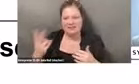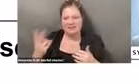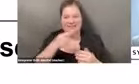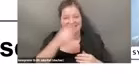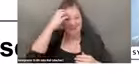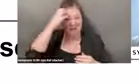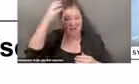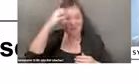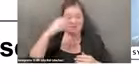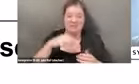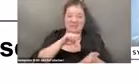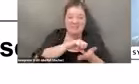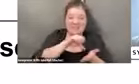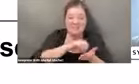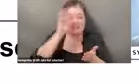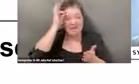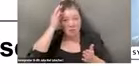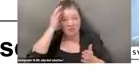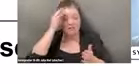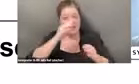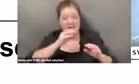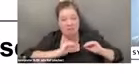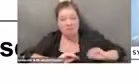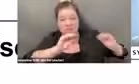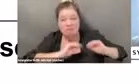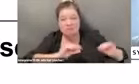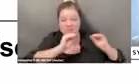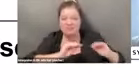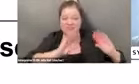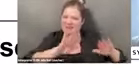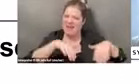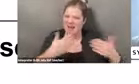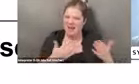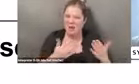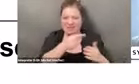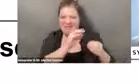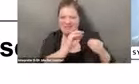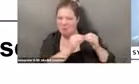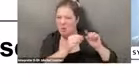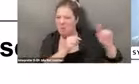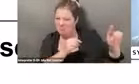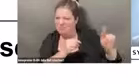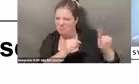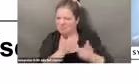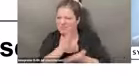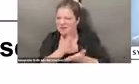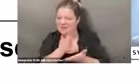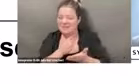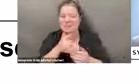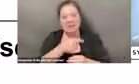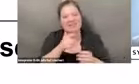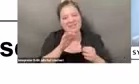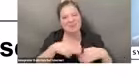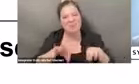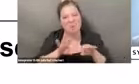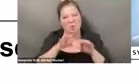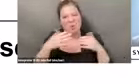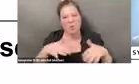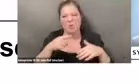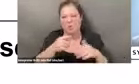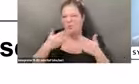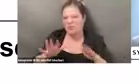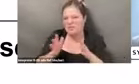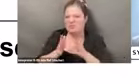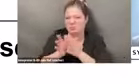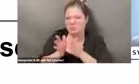where the problem is. And we, of course, agree on that. But we also think that this part is important. And I think you kind of covered it when you talked